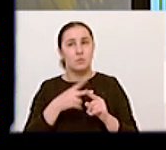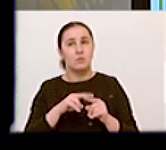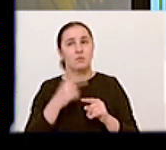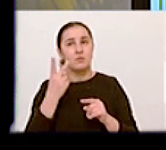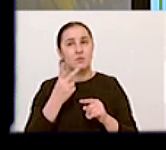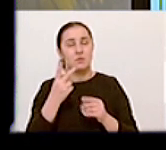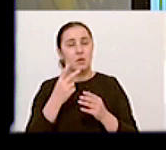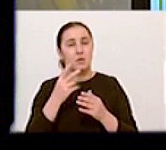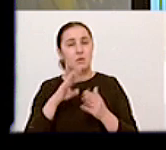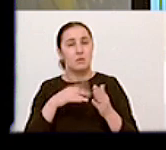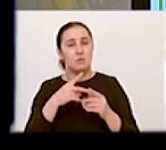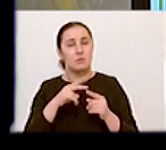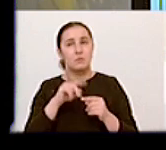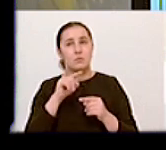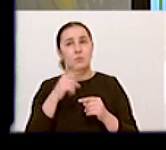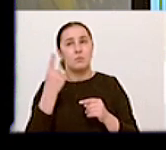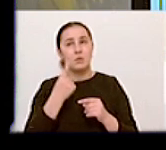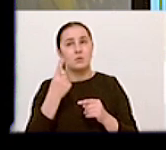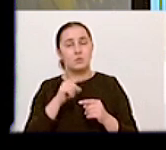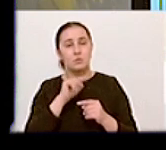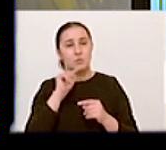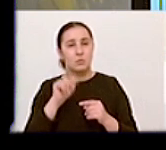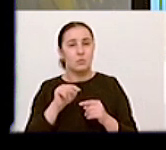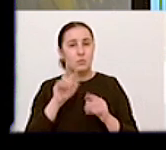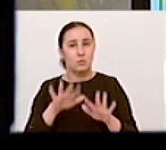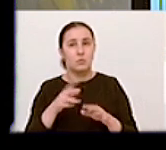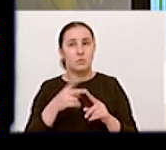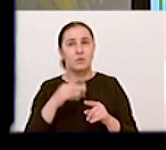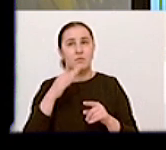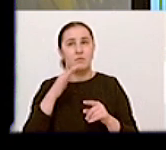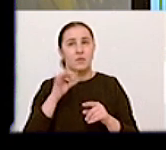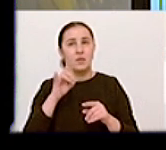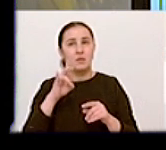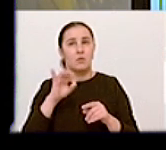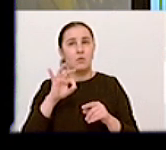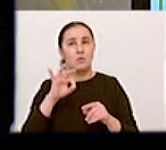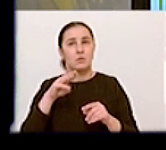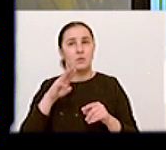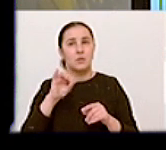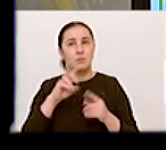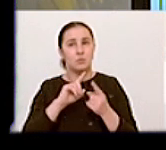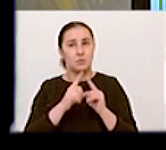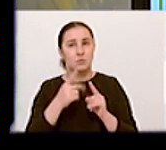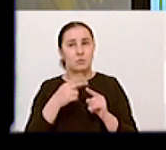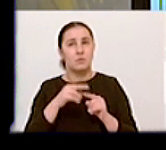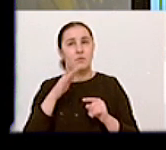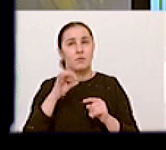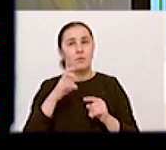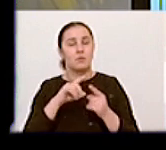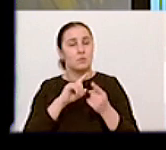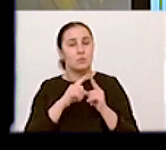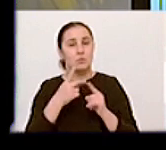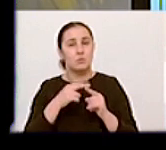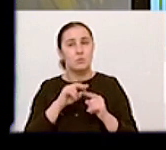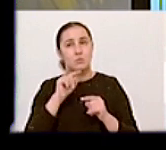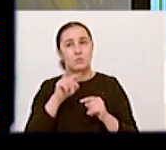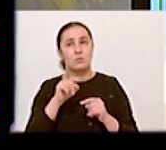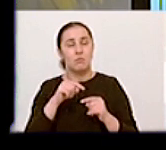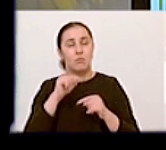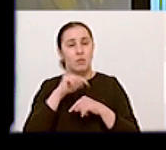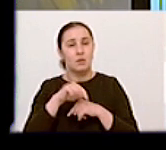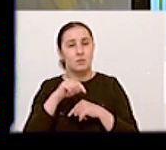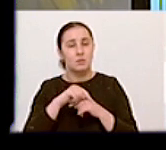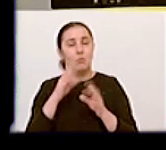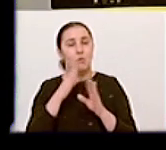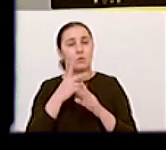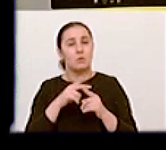İkinci jadvalimizda esa birinchi so'roq o'rniga fenotipik o'zgaruvchanlik, ya'ni fenotipik o'zgaruvchanlik tashqi